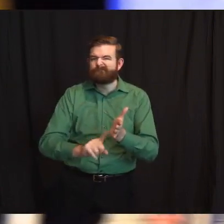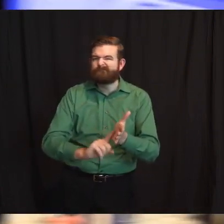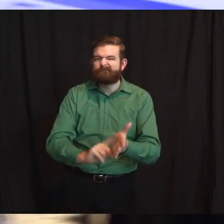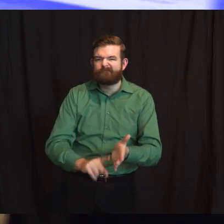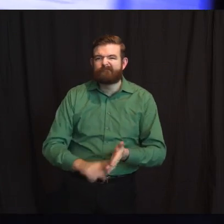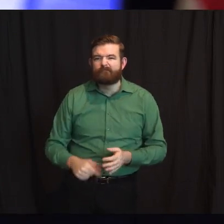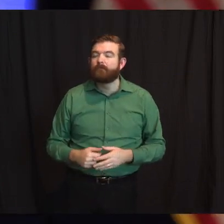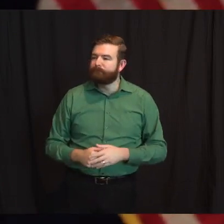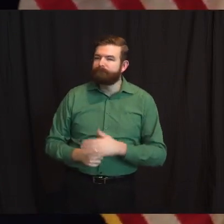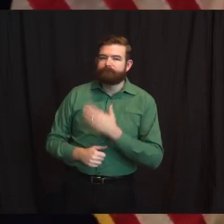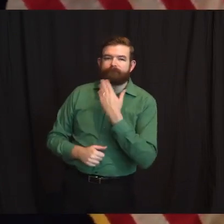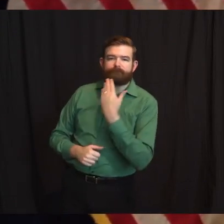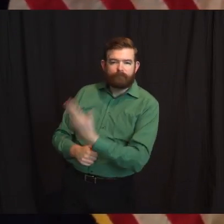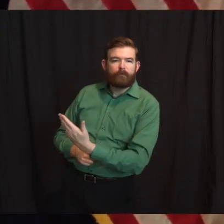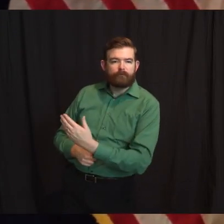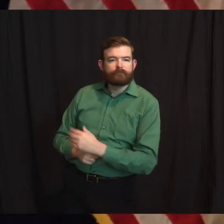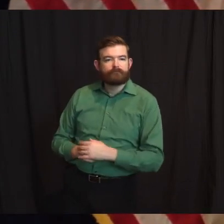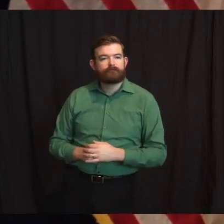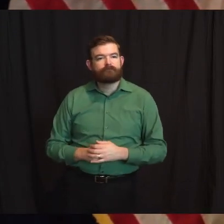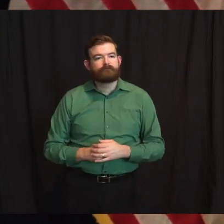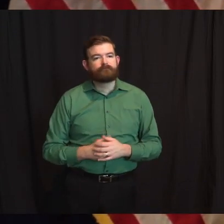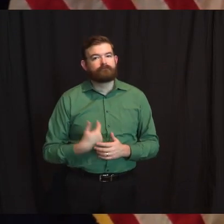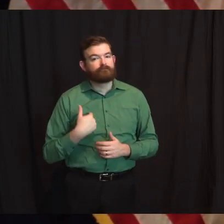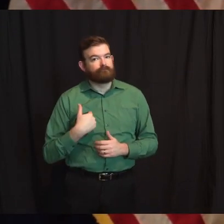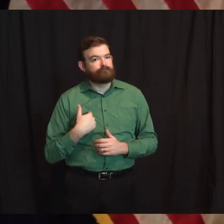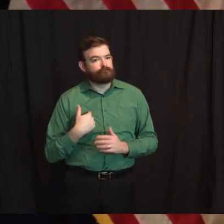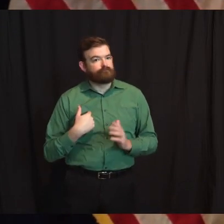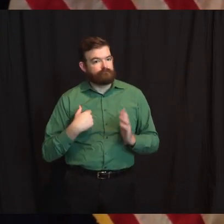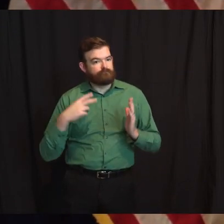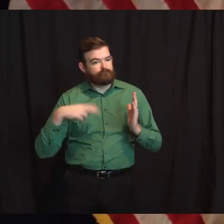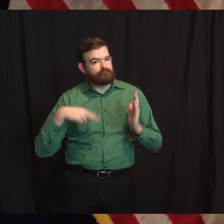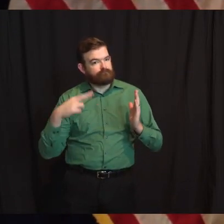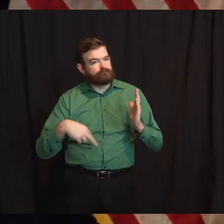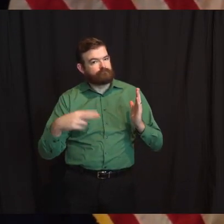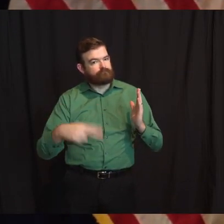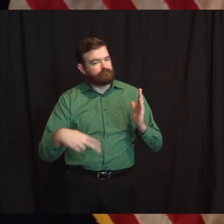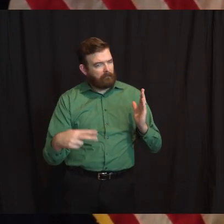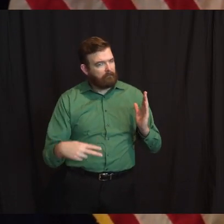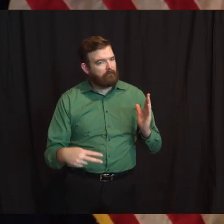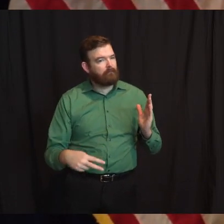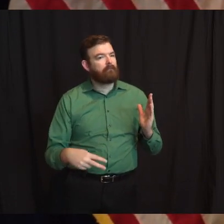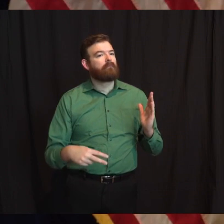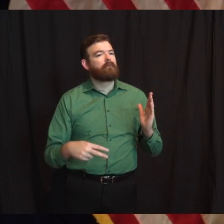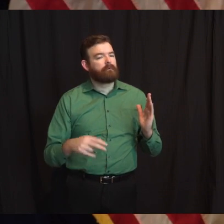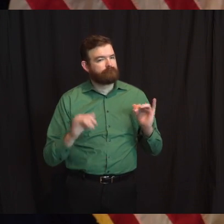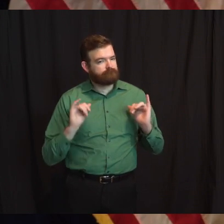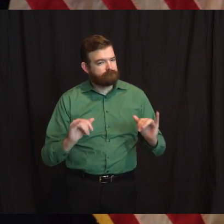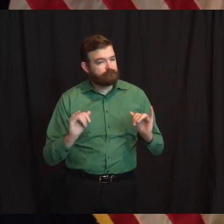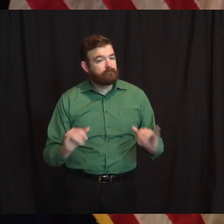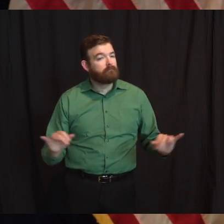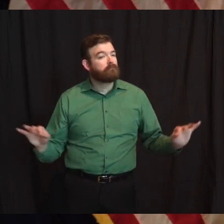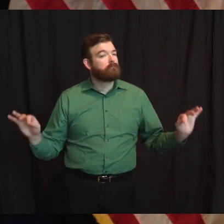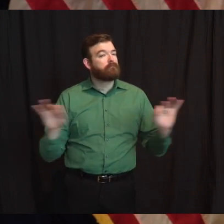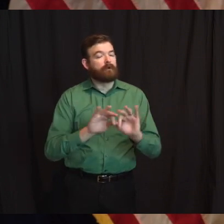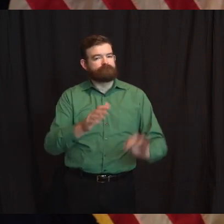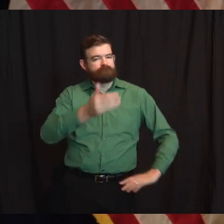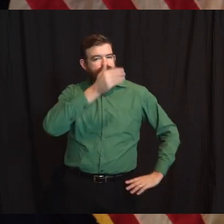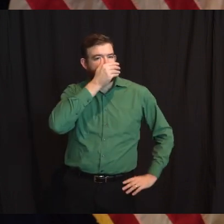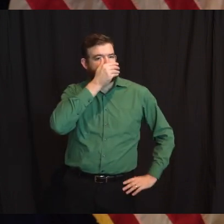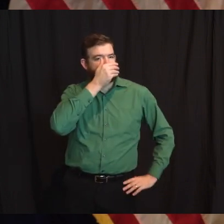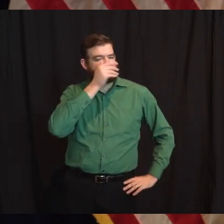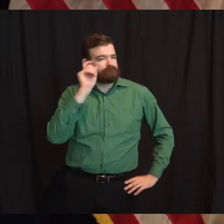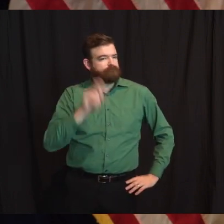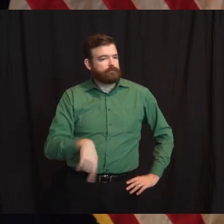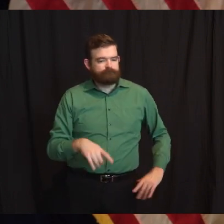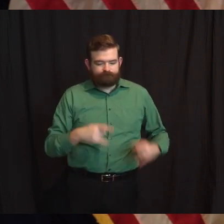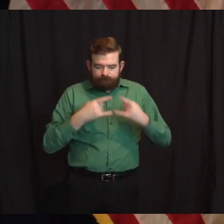I'd say the more I read, I'm practicing without a license, the more I read, the smarter it is to wear a face covering. That's better for all of us. That's one thing I think